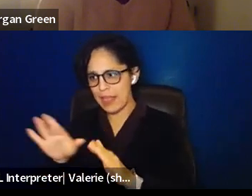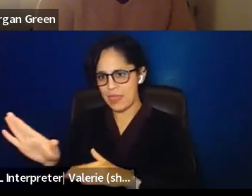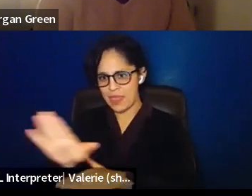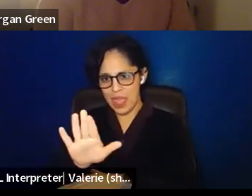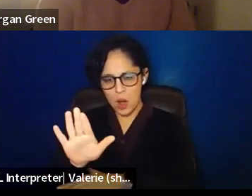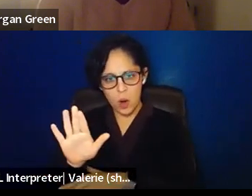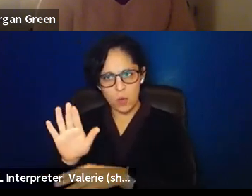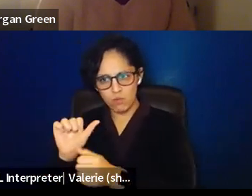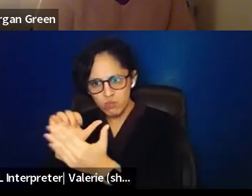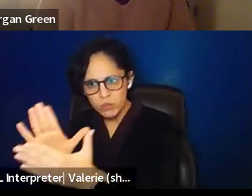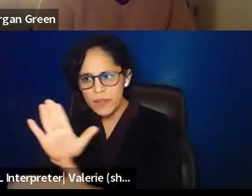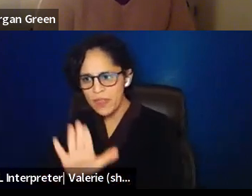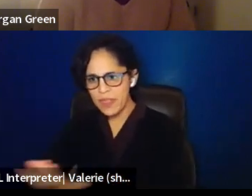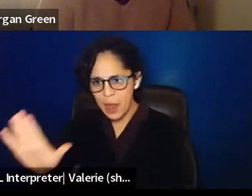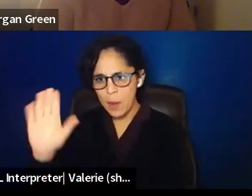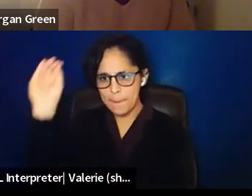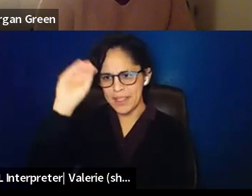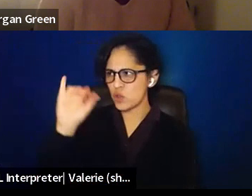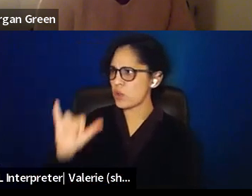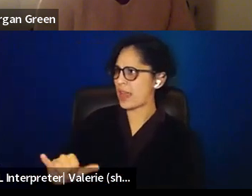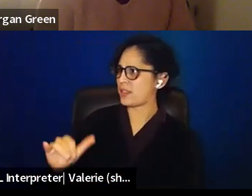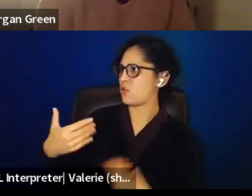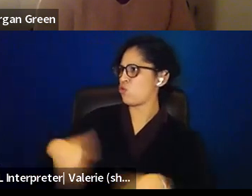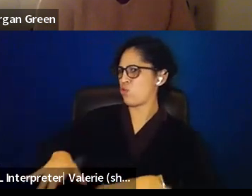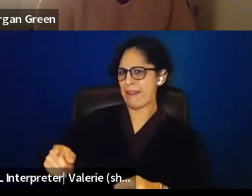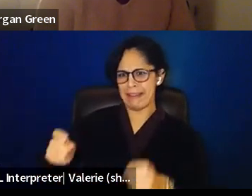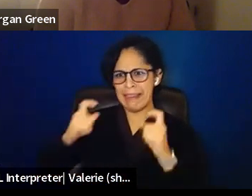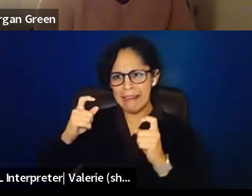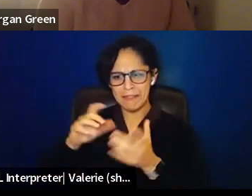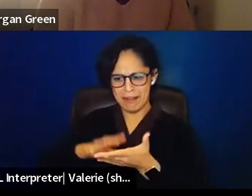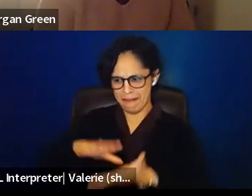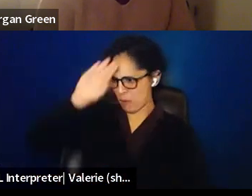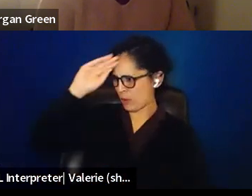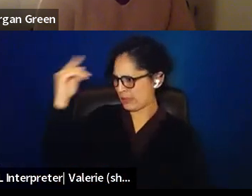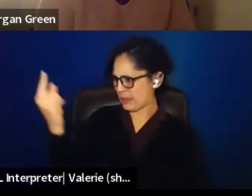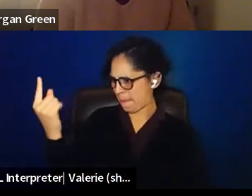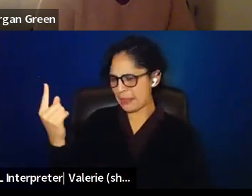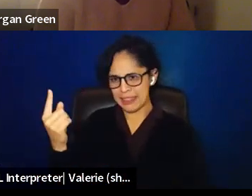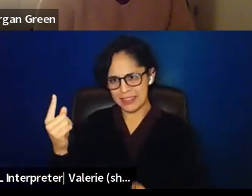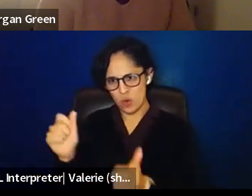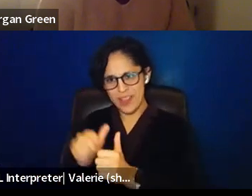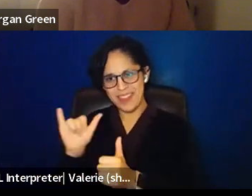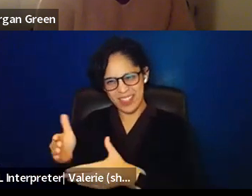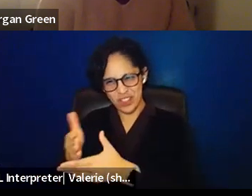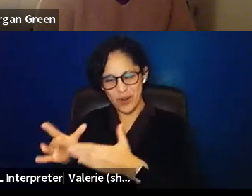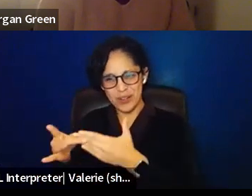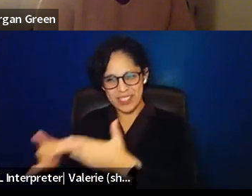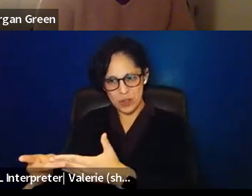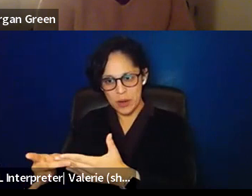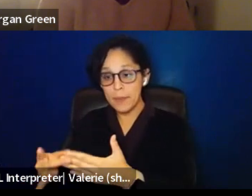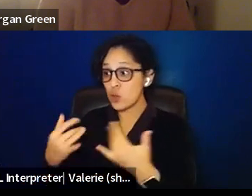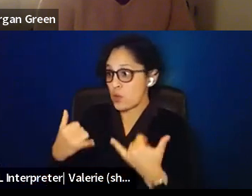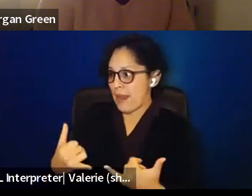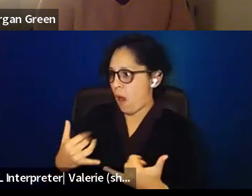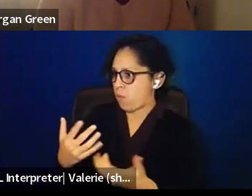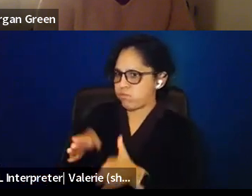this shared leadership model for me. And I will allow them to slow me down because there's trust and respect